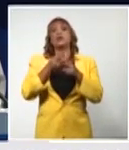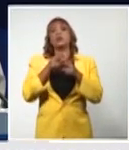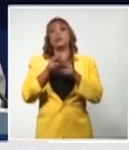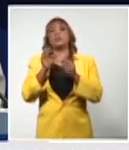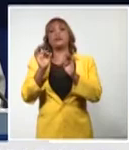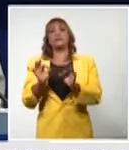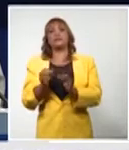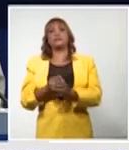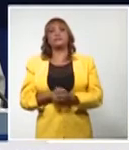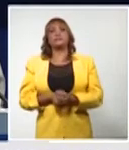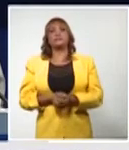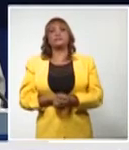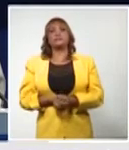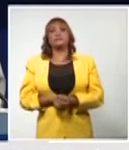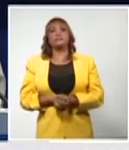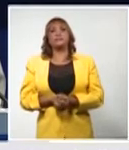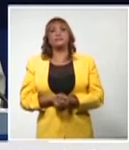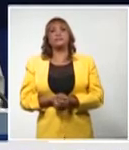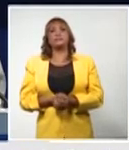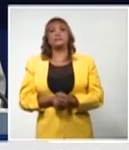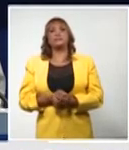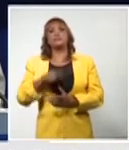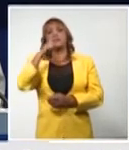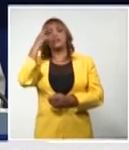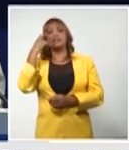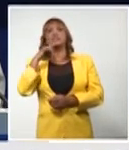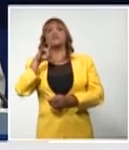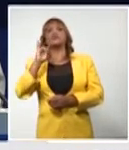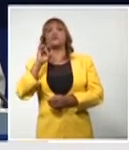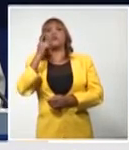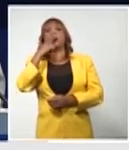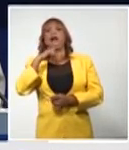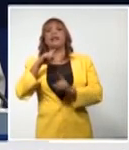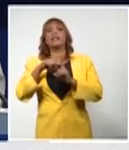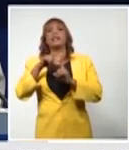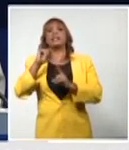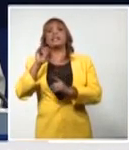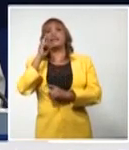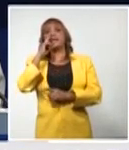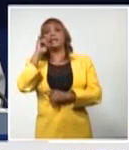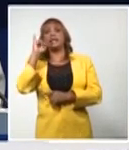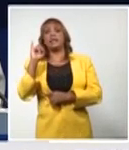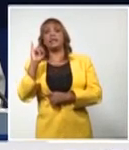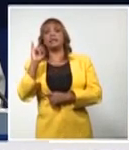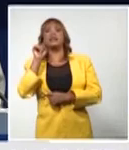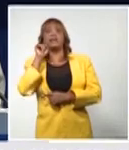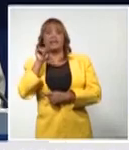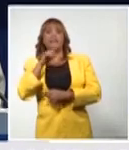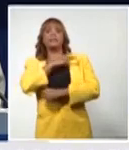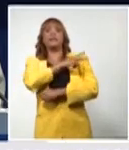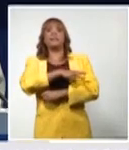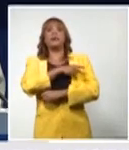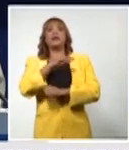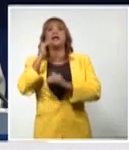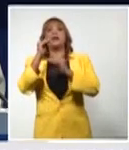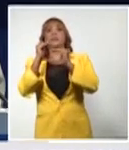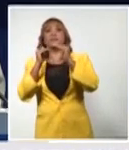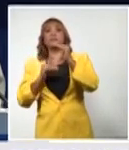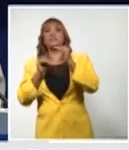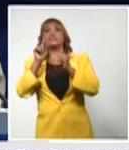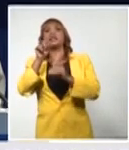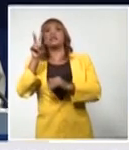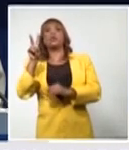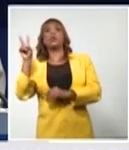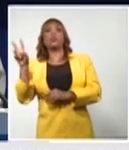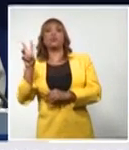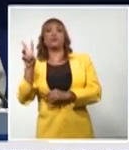to change its name to Eswatini, which currently holds 112th position, and Cuba